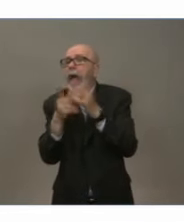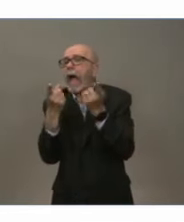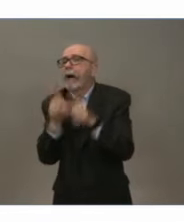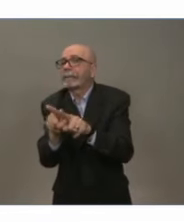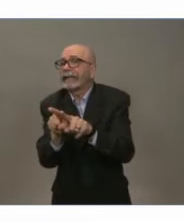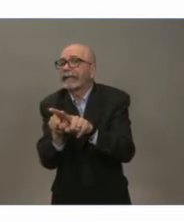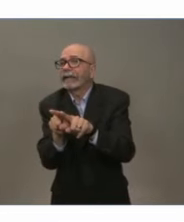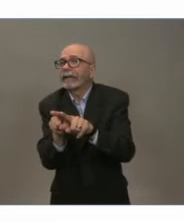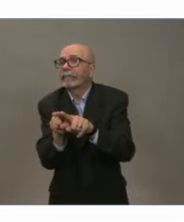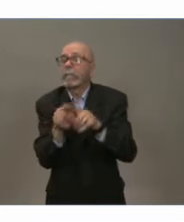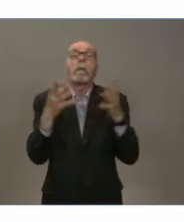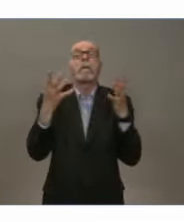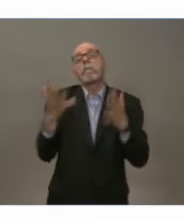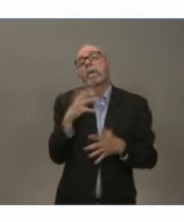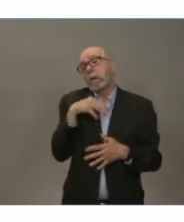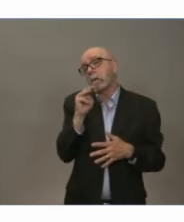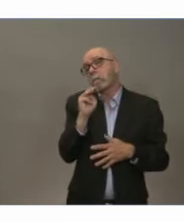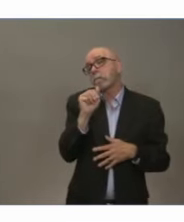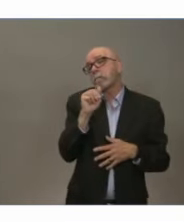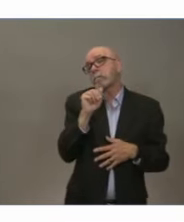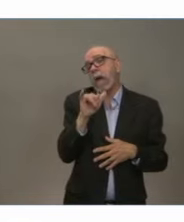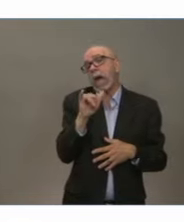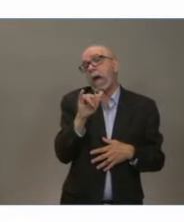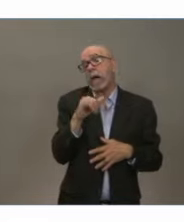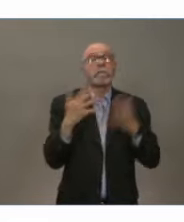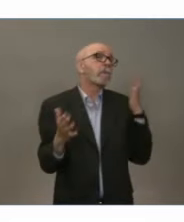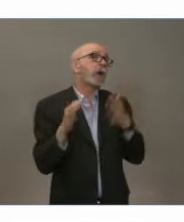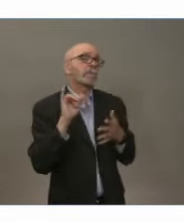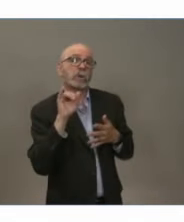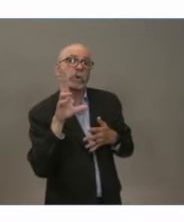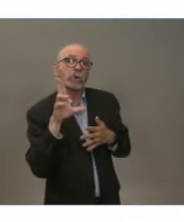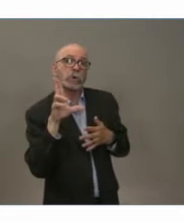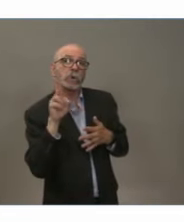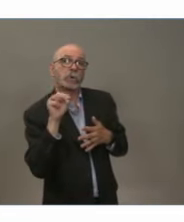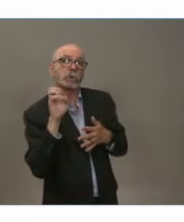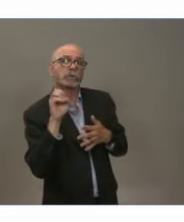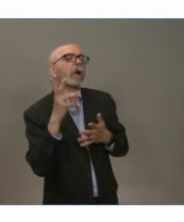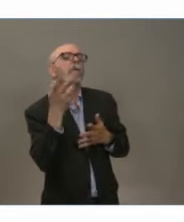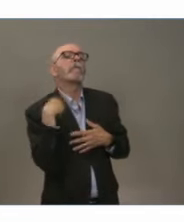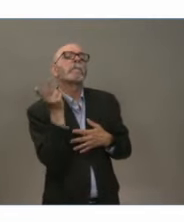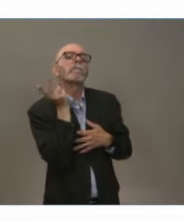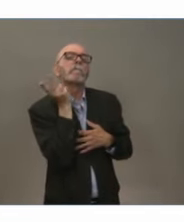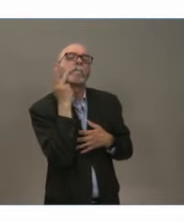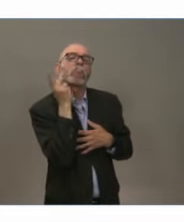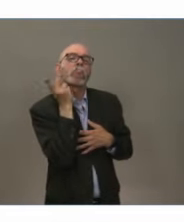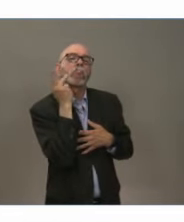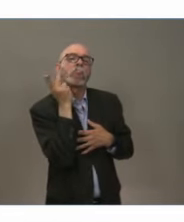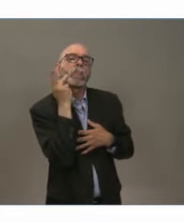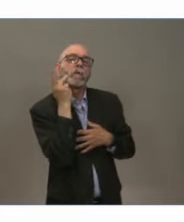June before we can start to think about relaxing things in all likelihood. But we